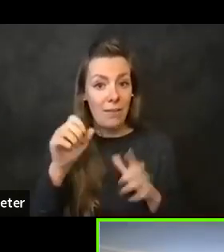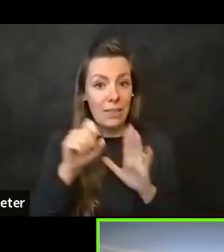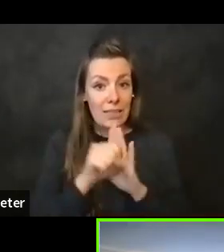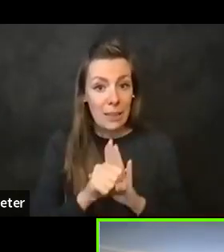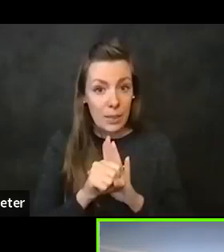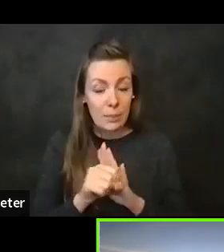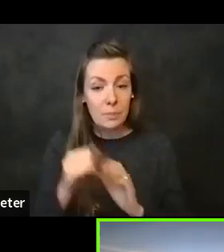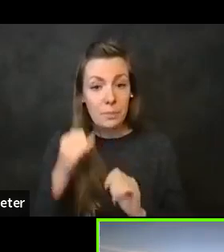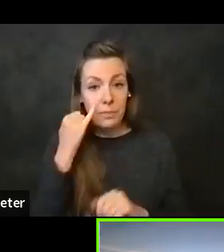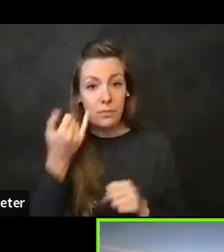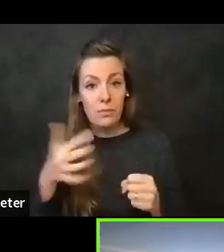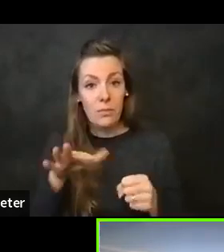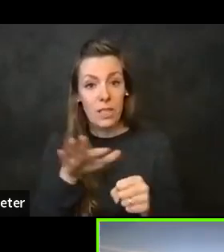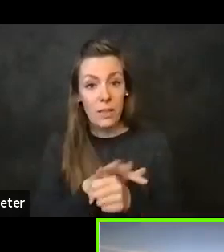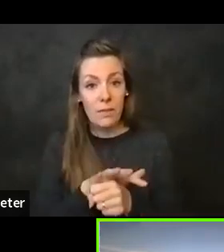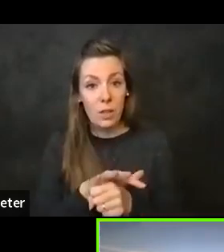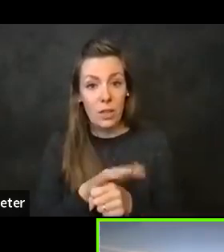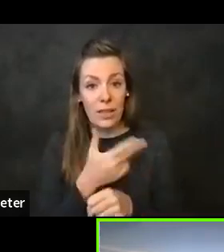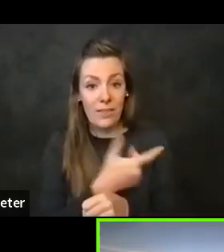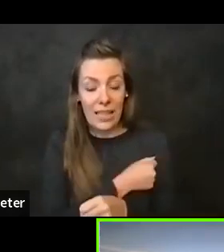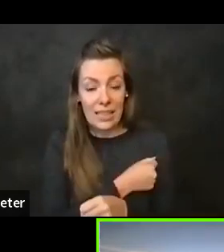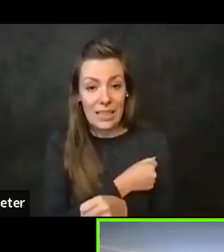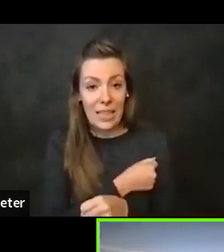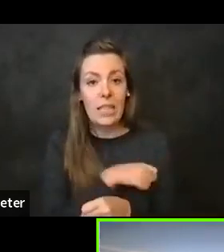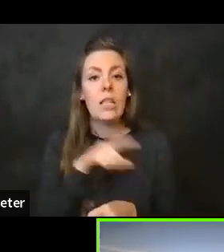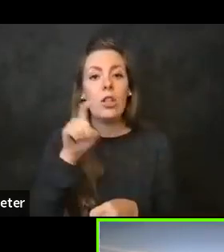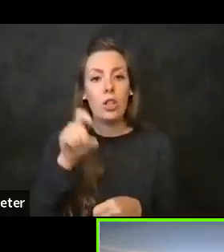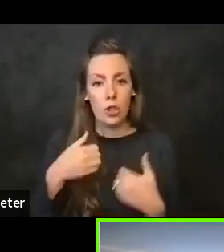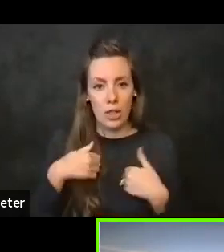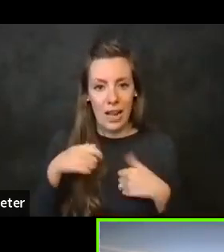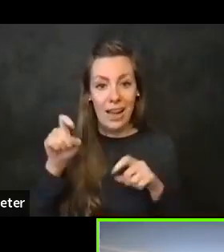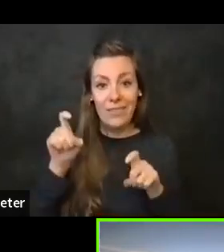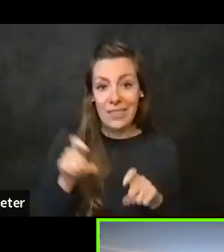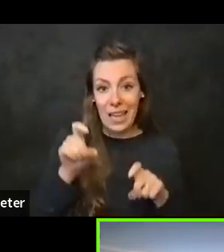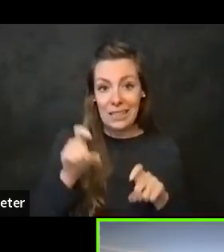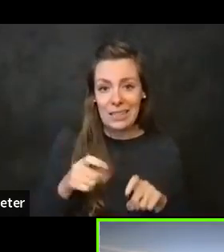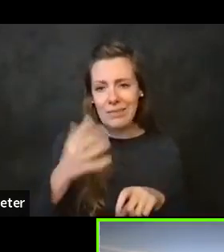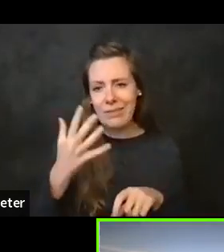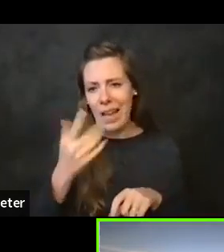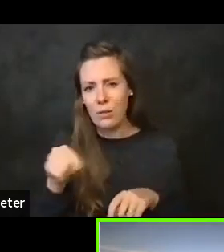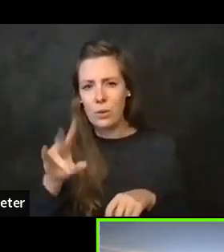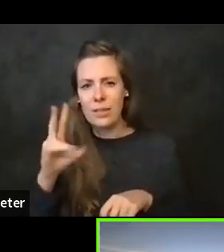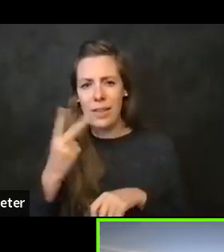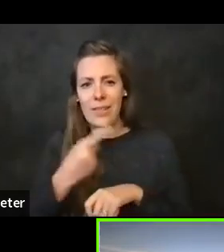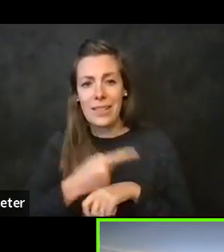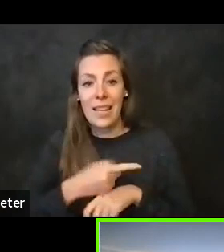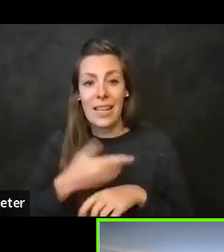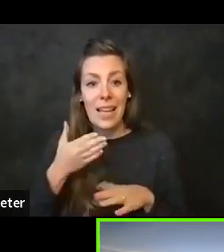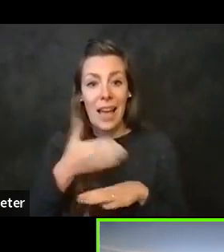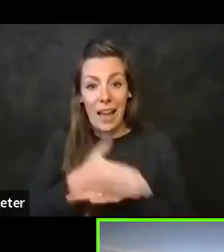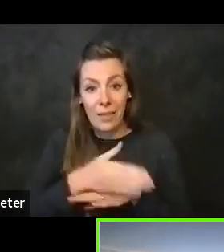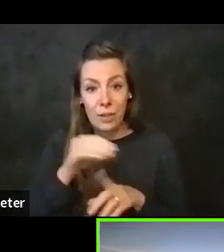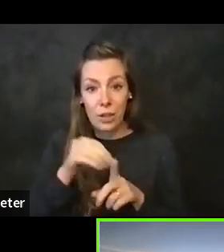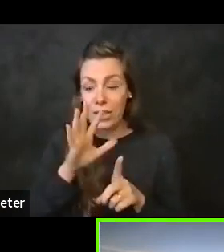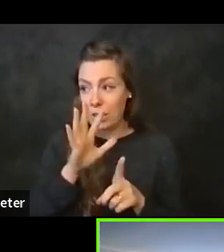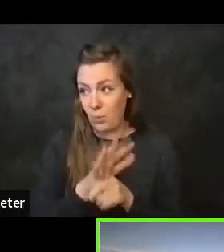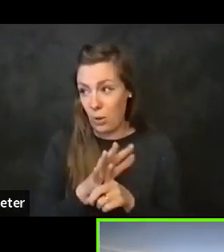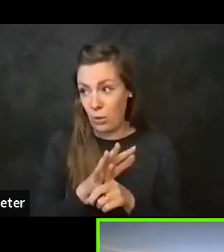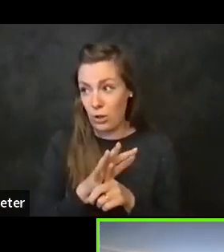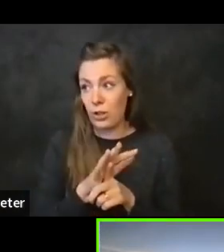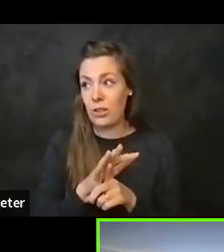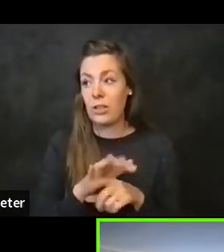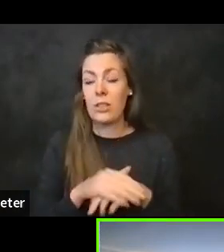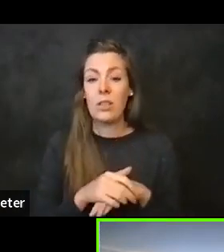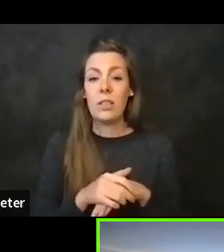fully vaccinated people should get tested 5 to 7 days after their exposure, even if they don't have symptoms, and